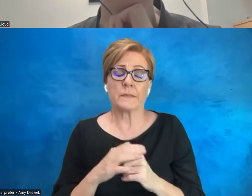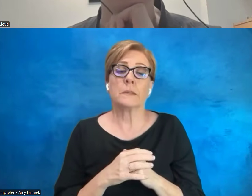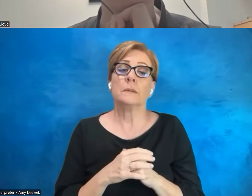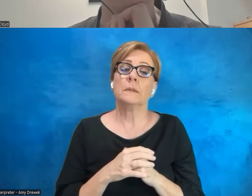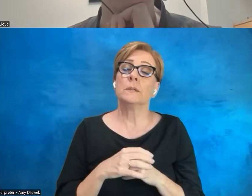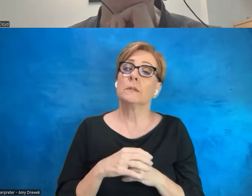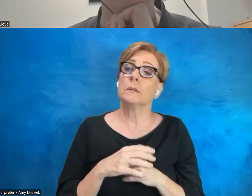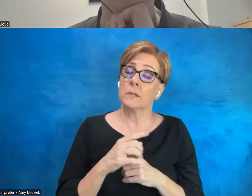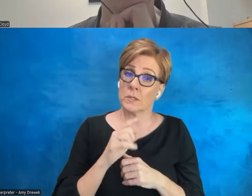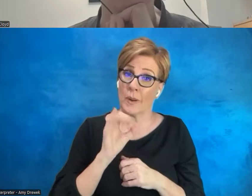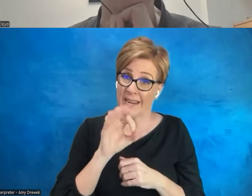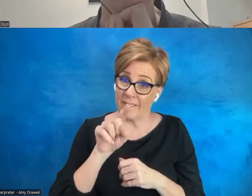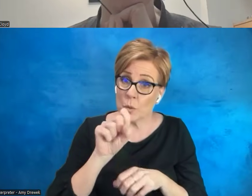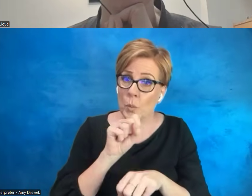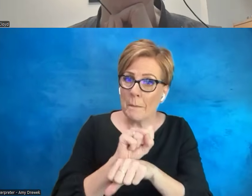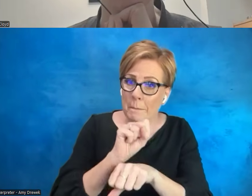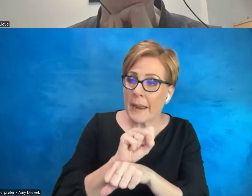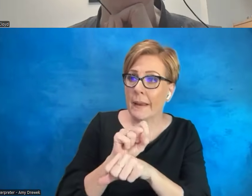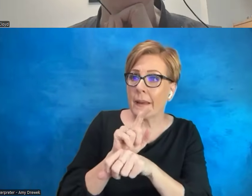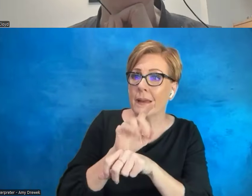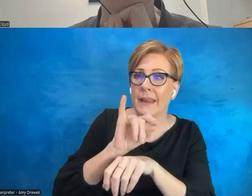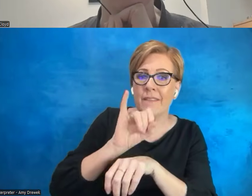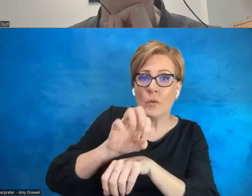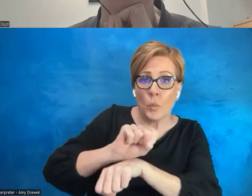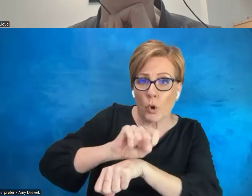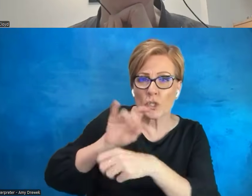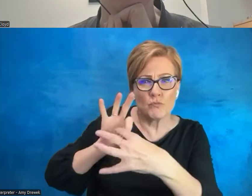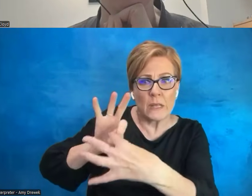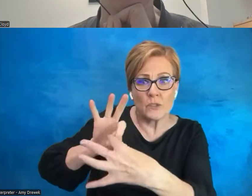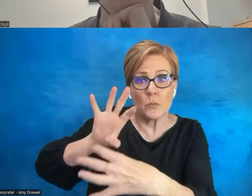your member of Congress office can be a good relation to build.